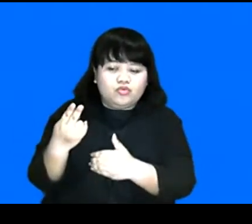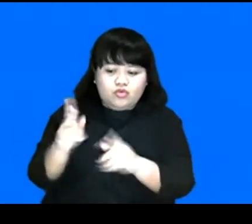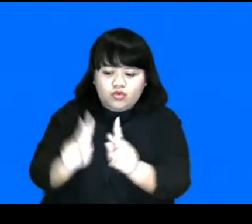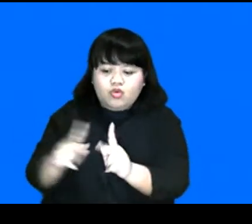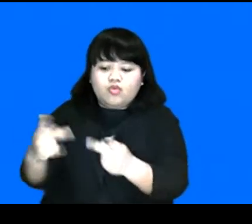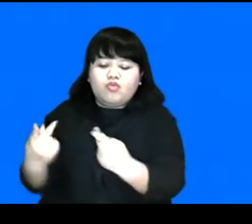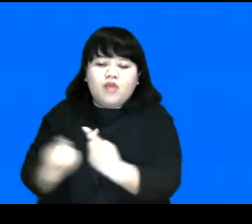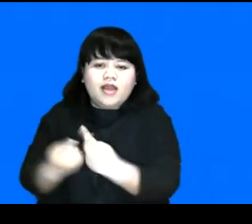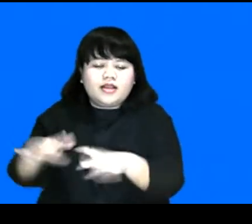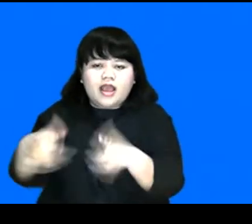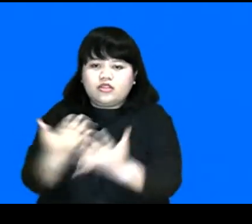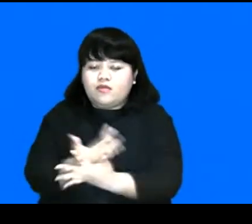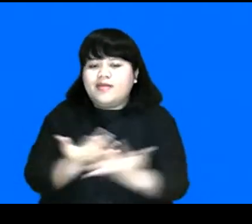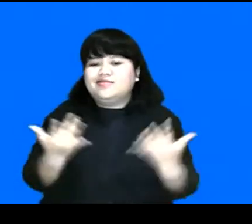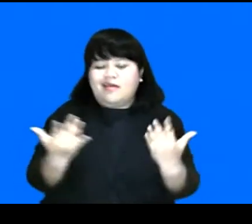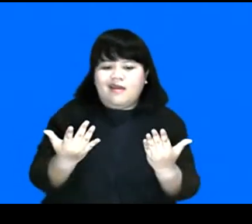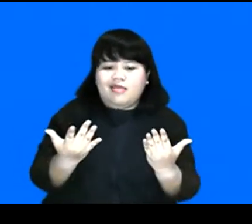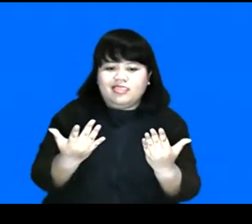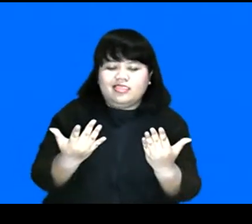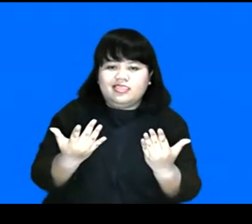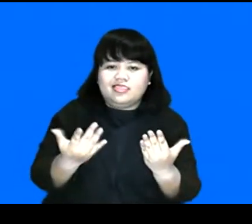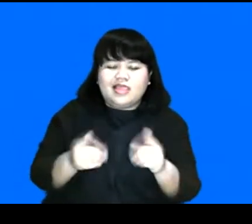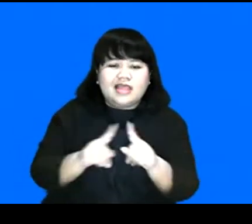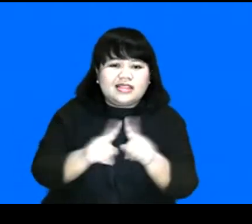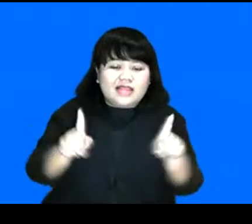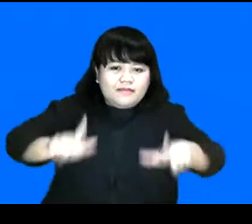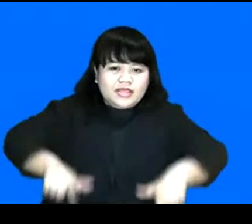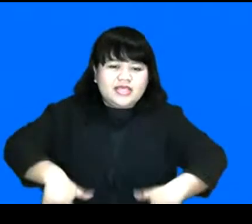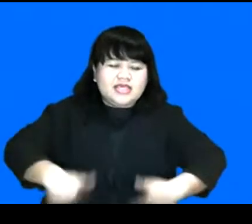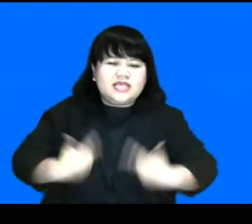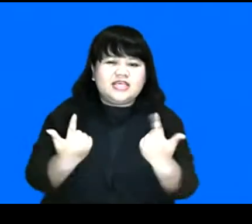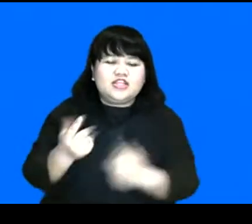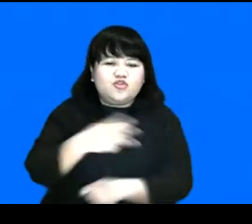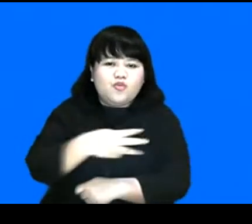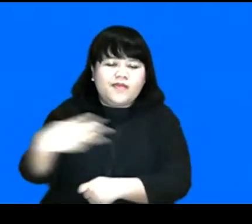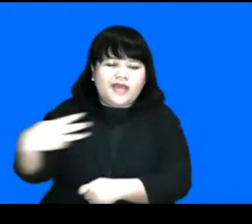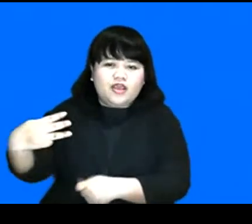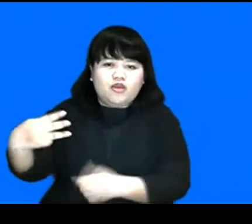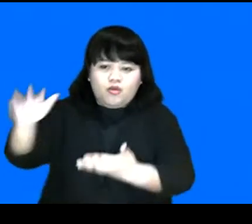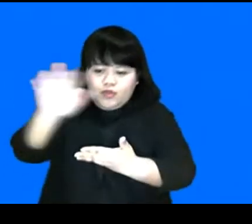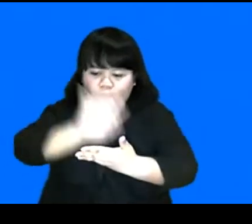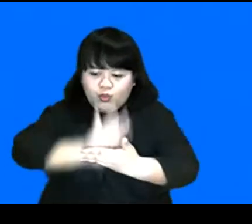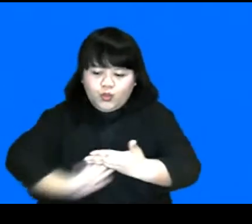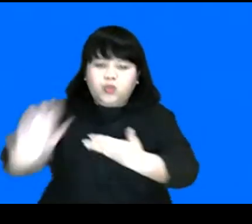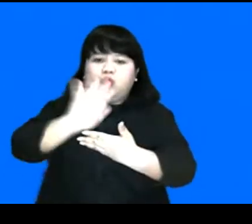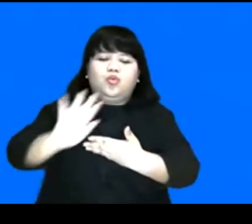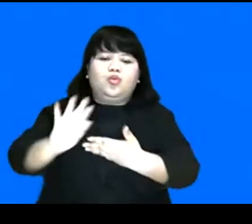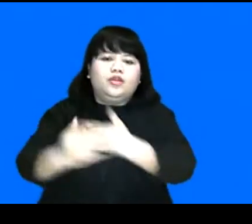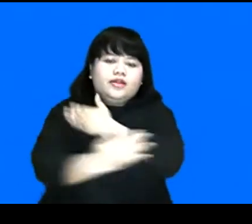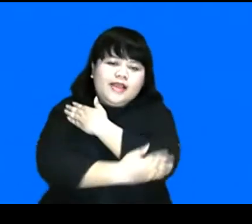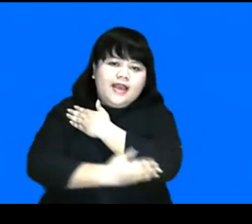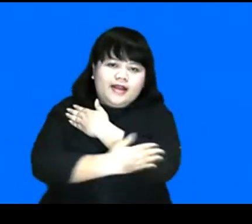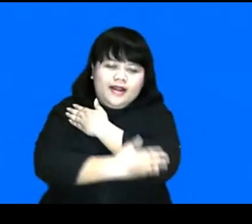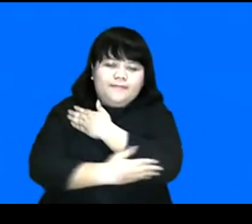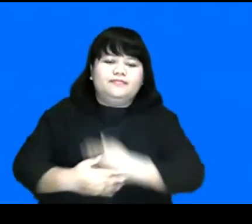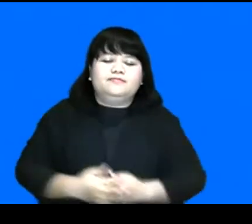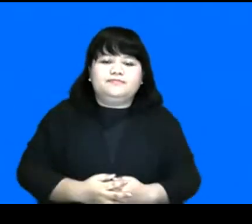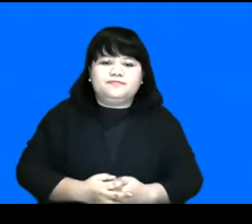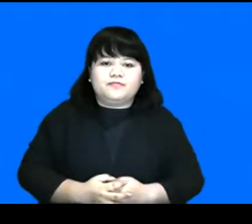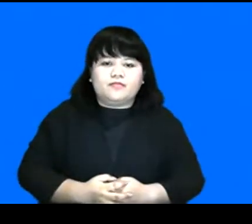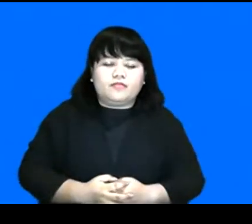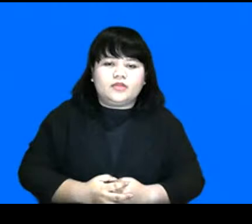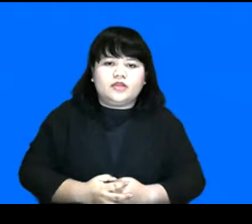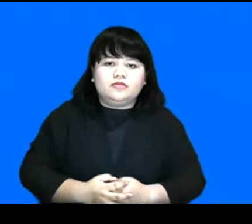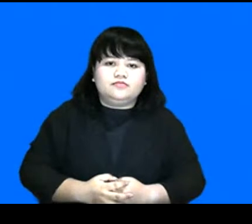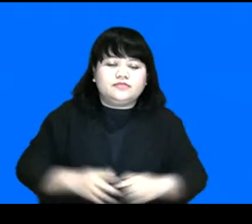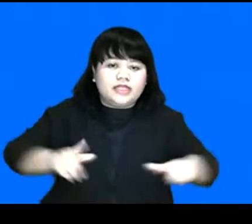economic life of our country. So the economic life of our family, our